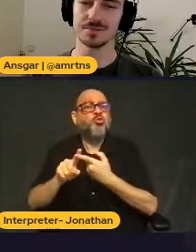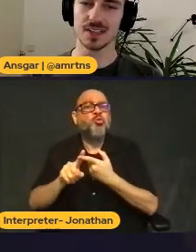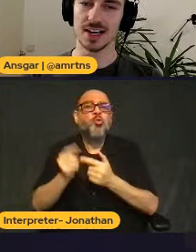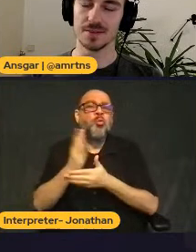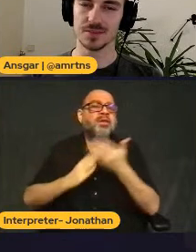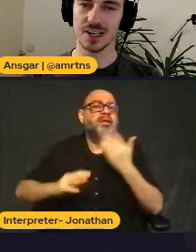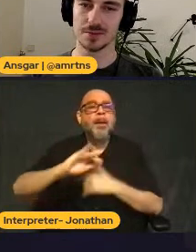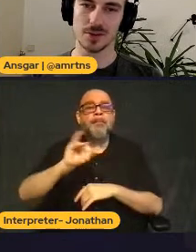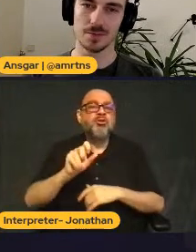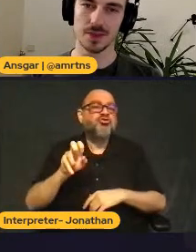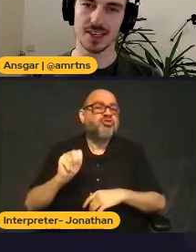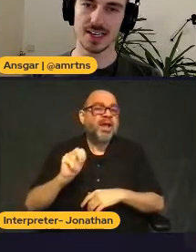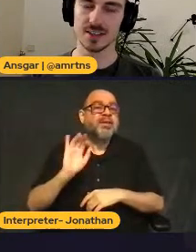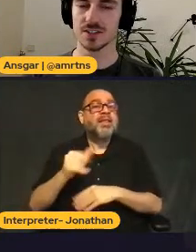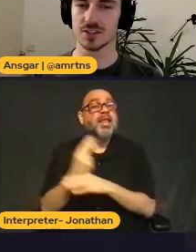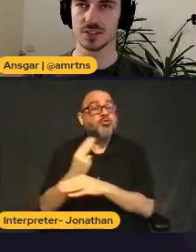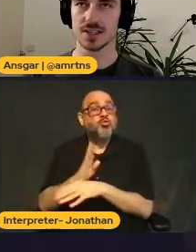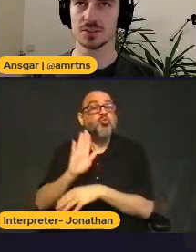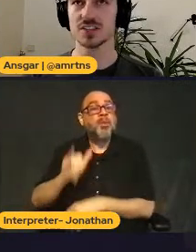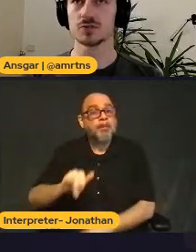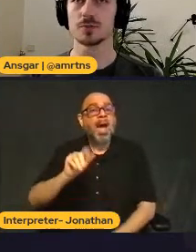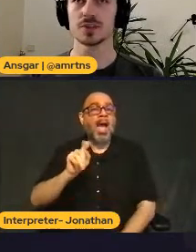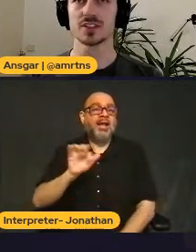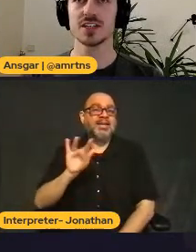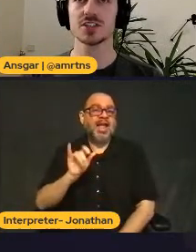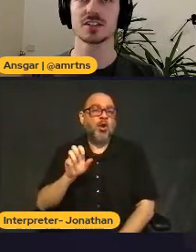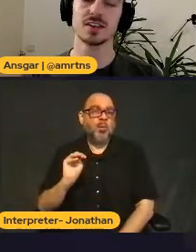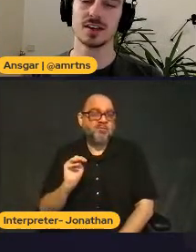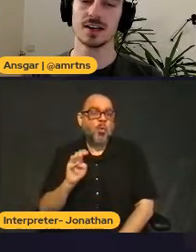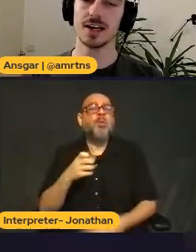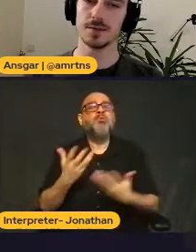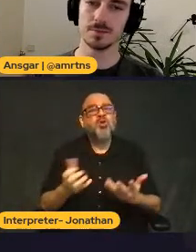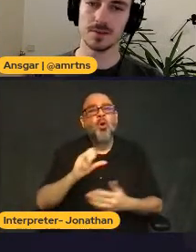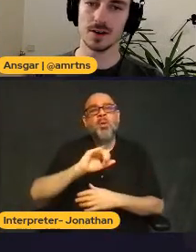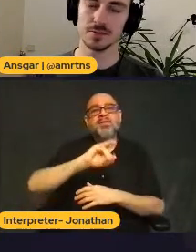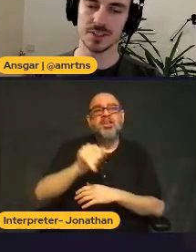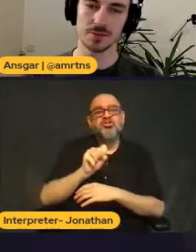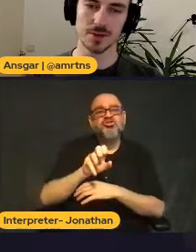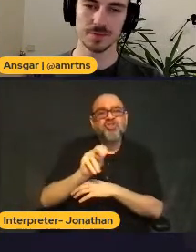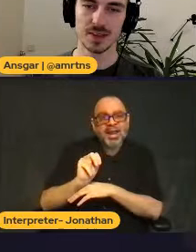by Terraform in the end. So some JSON representation